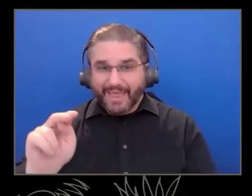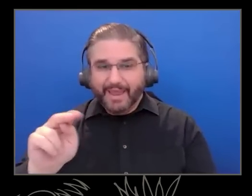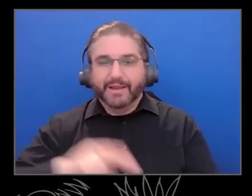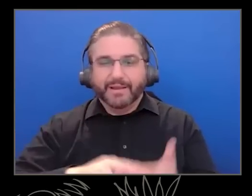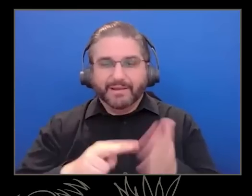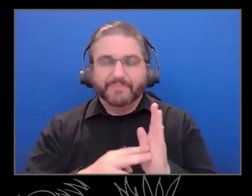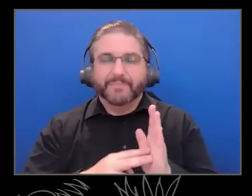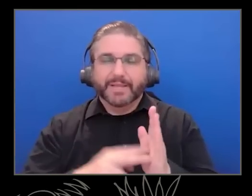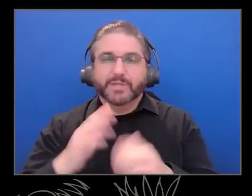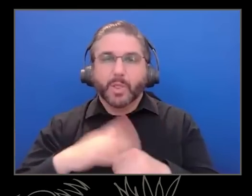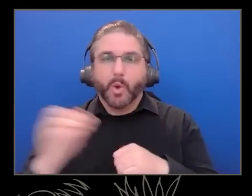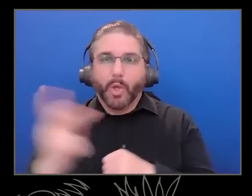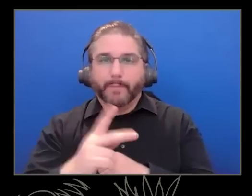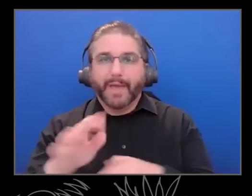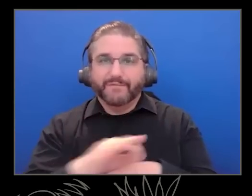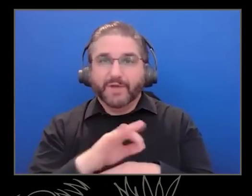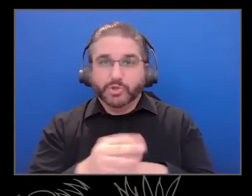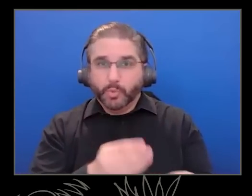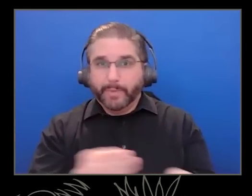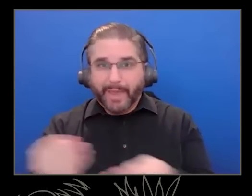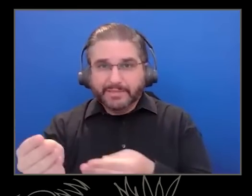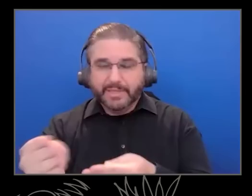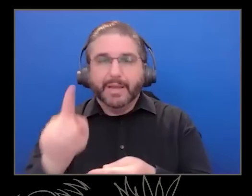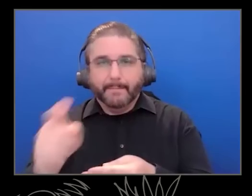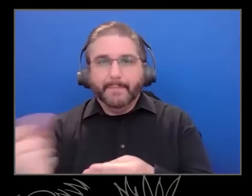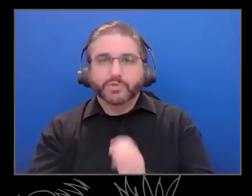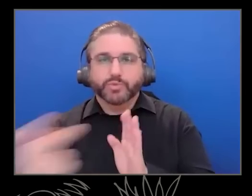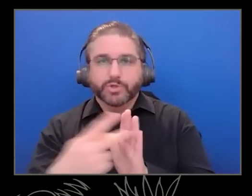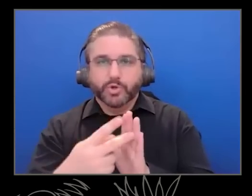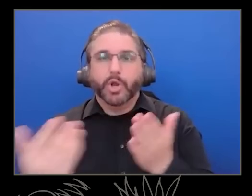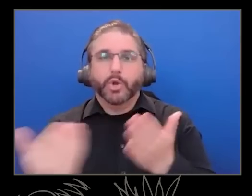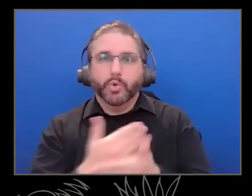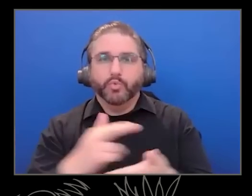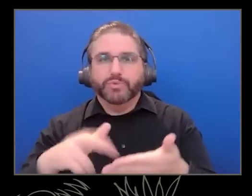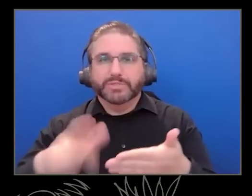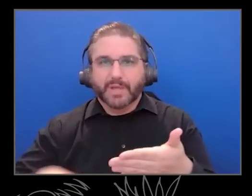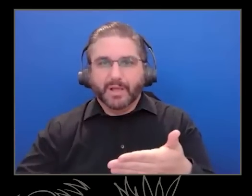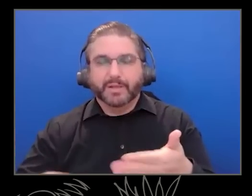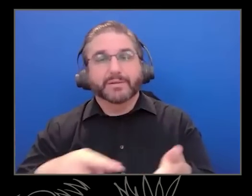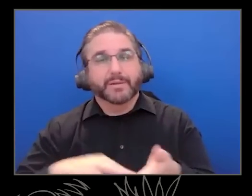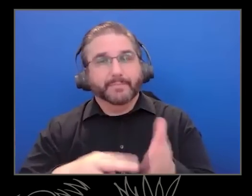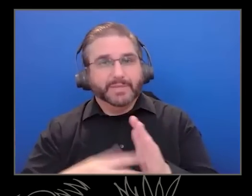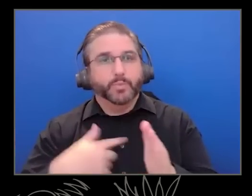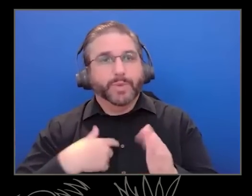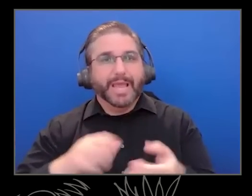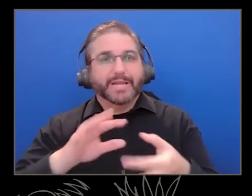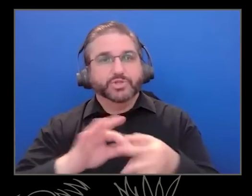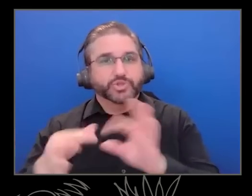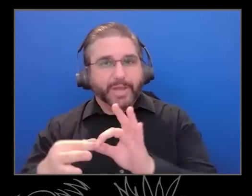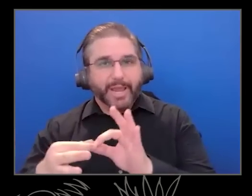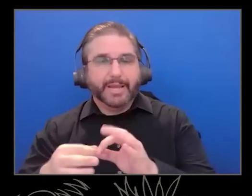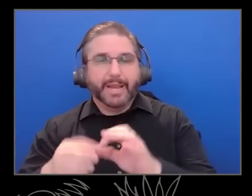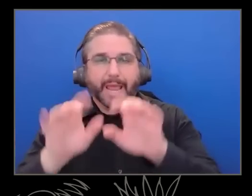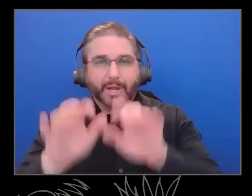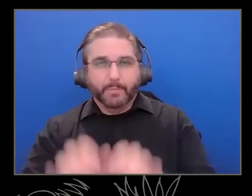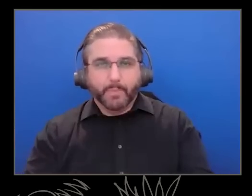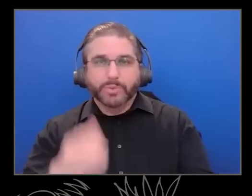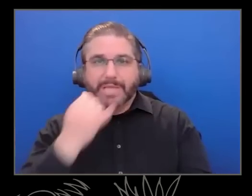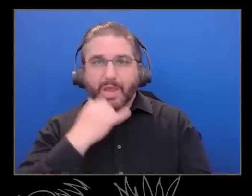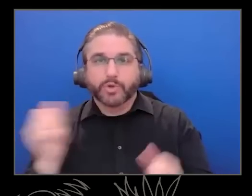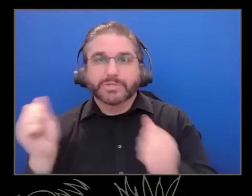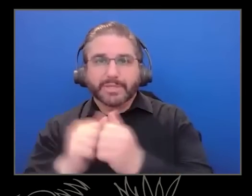the callback function you pass in needs to return a new result. This lets us chain and compose errors together over